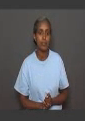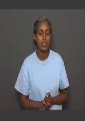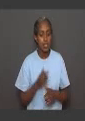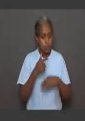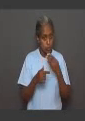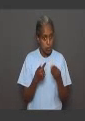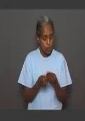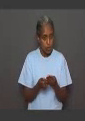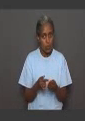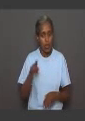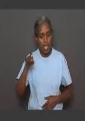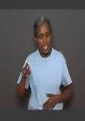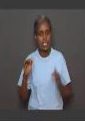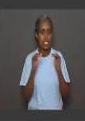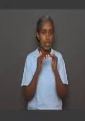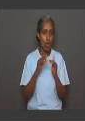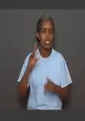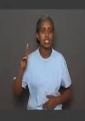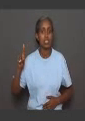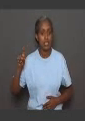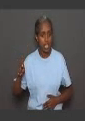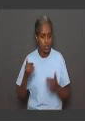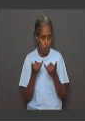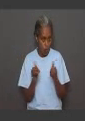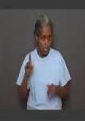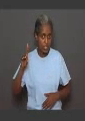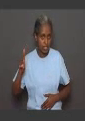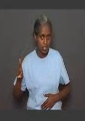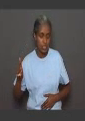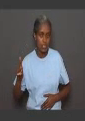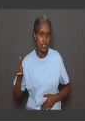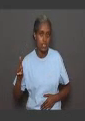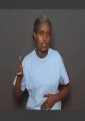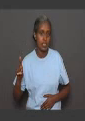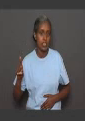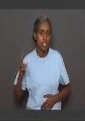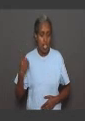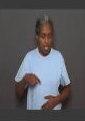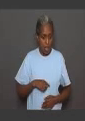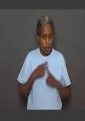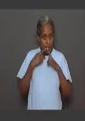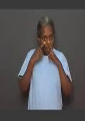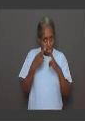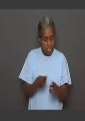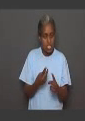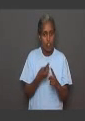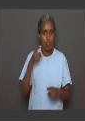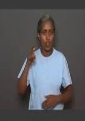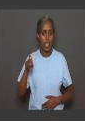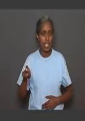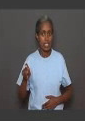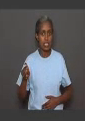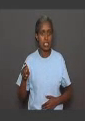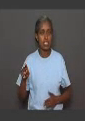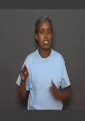So since x equals dx over d, our answer for x